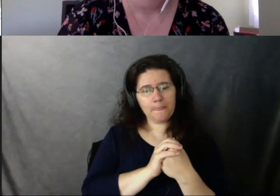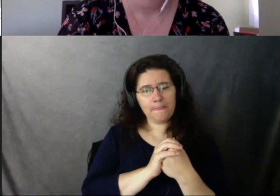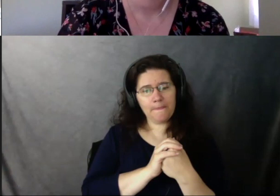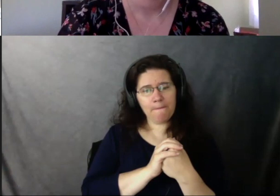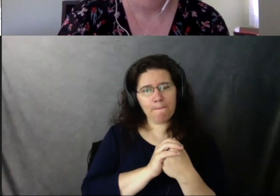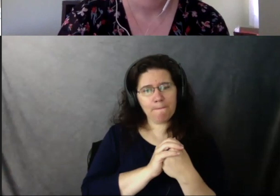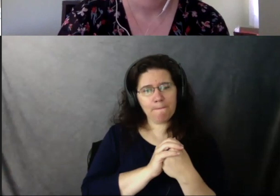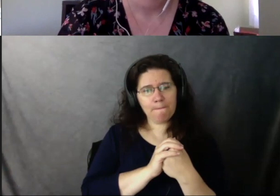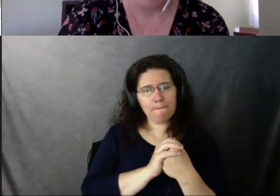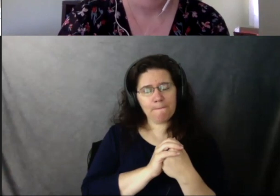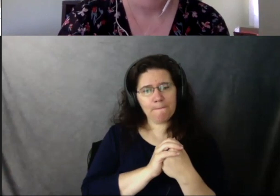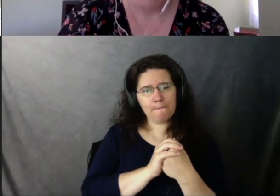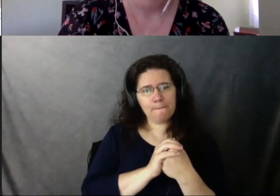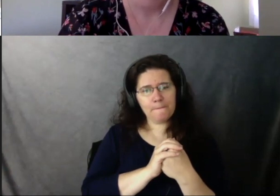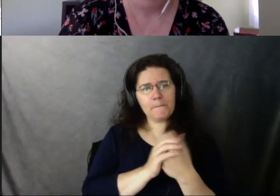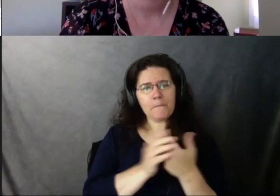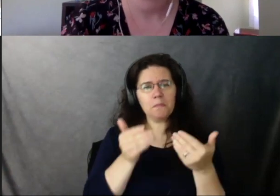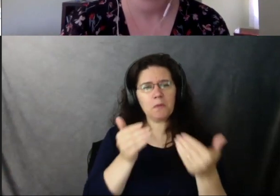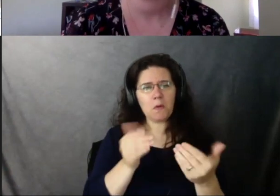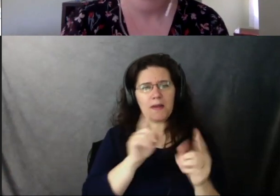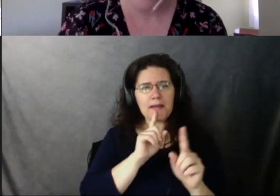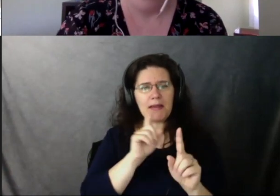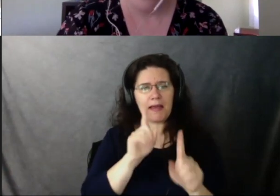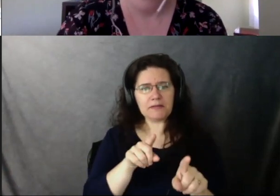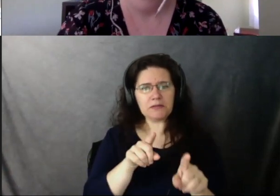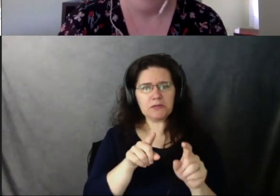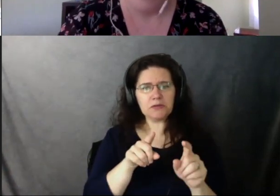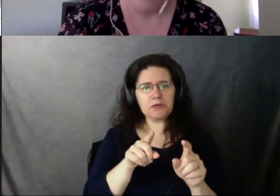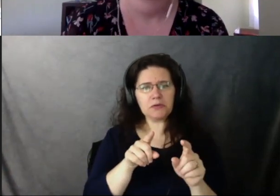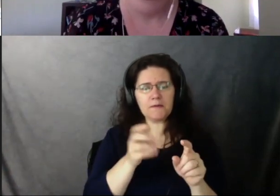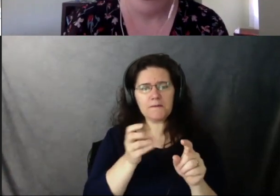We can leave that open for a few more seconds.